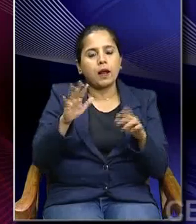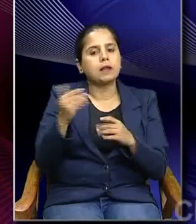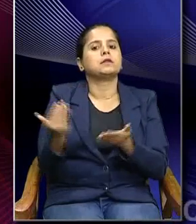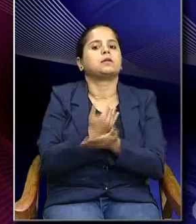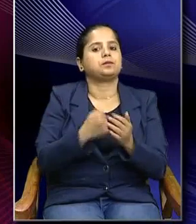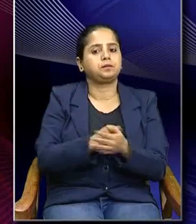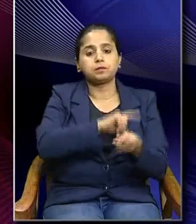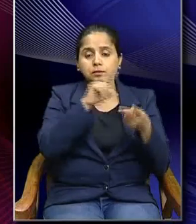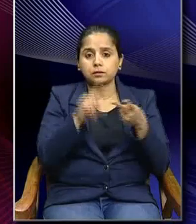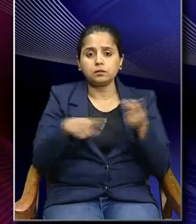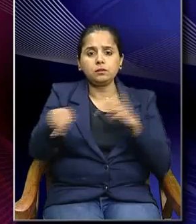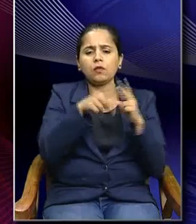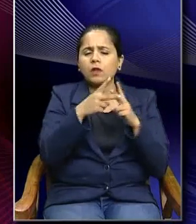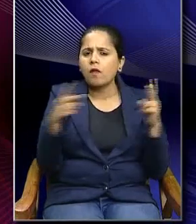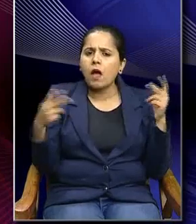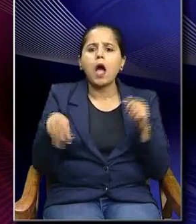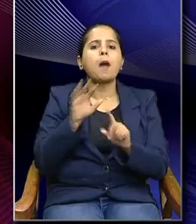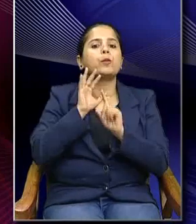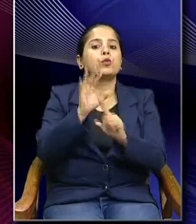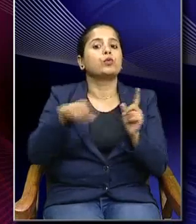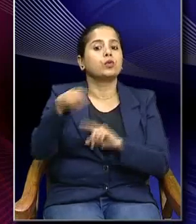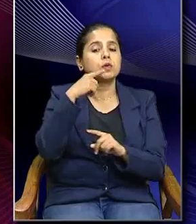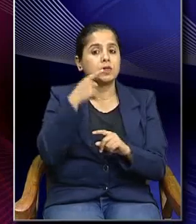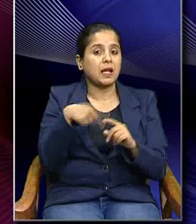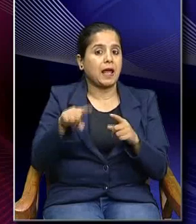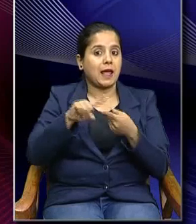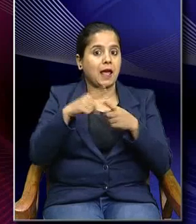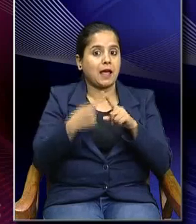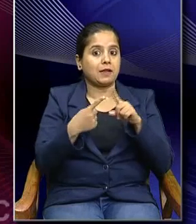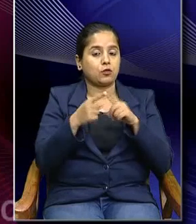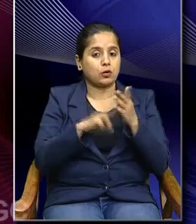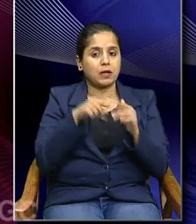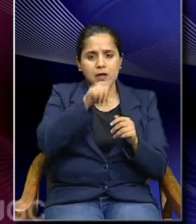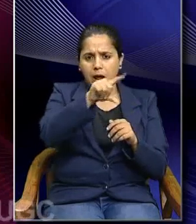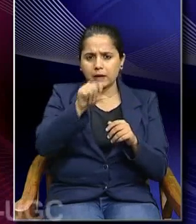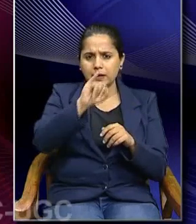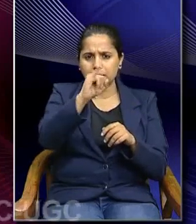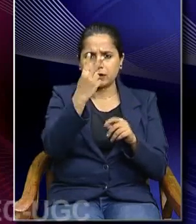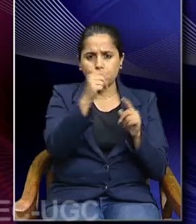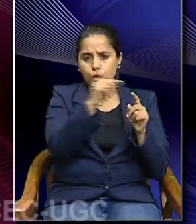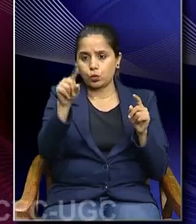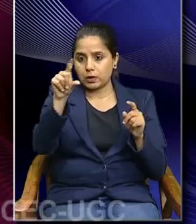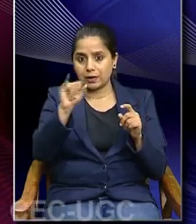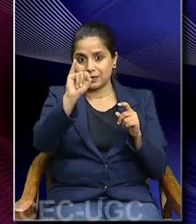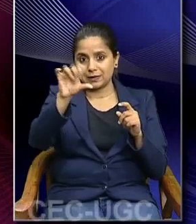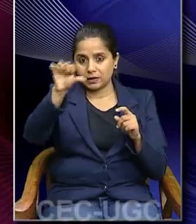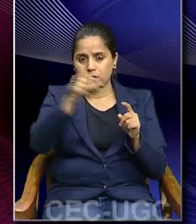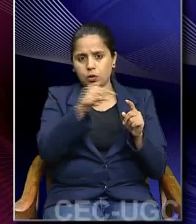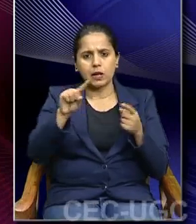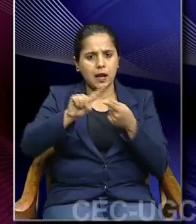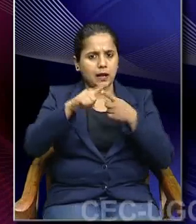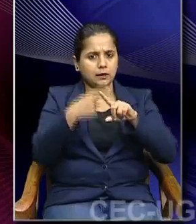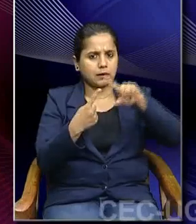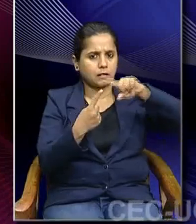was extension approach. This is from 1962 to 69. In the extension